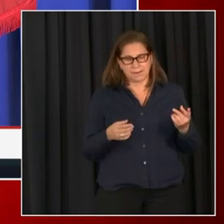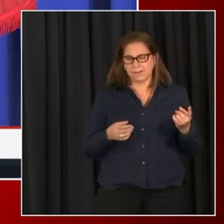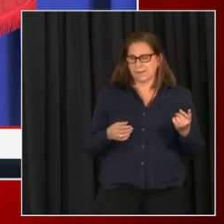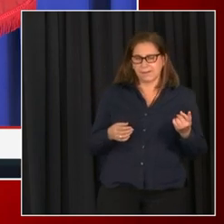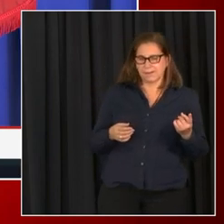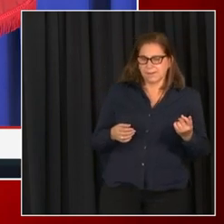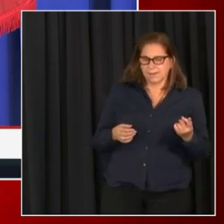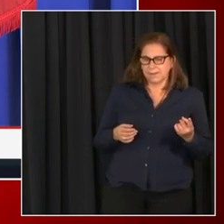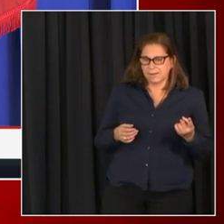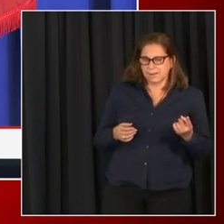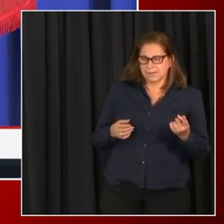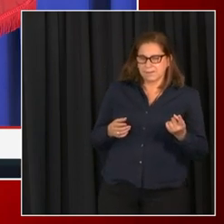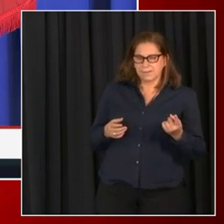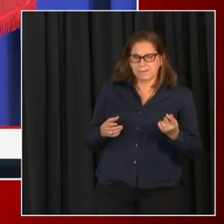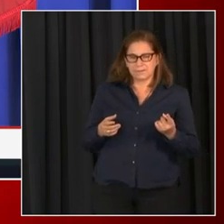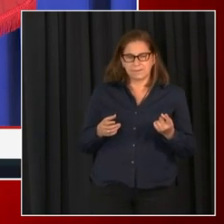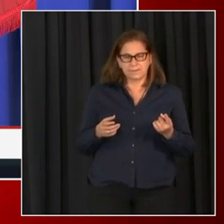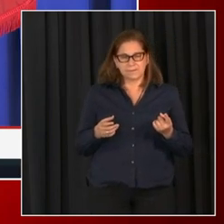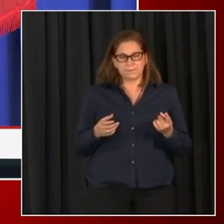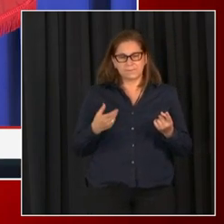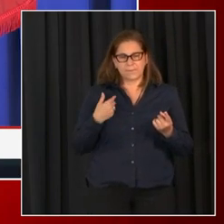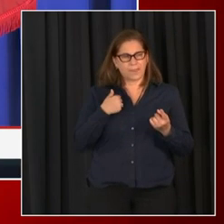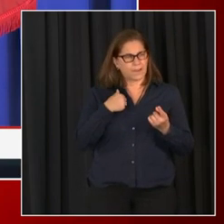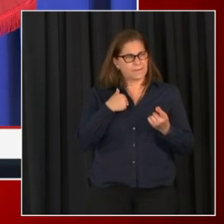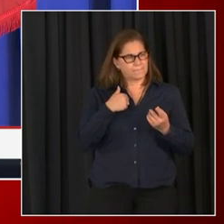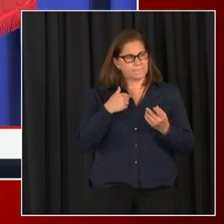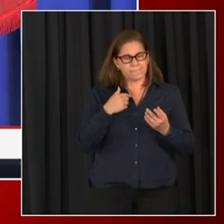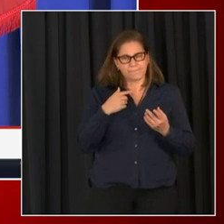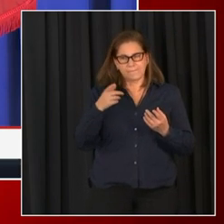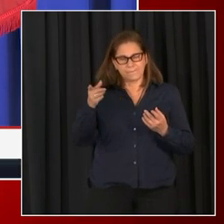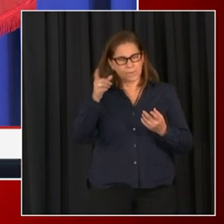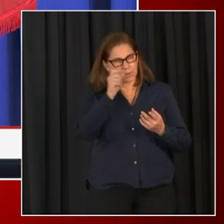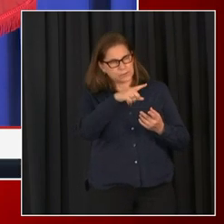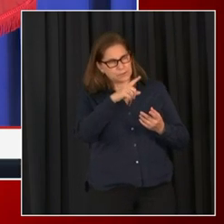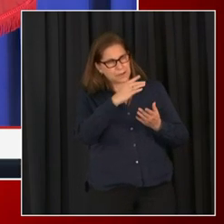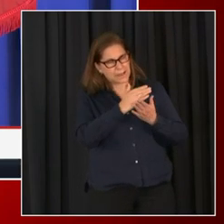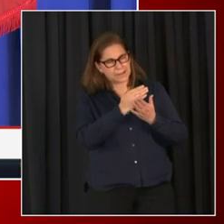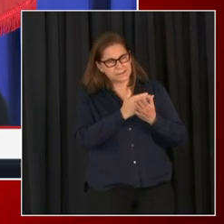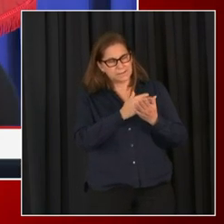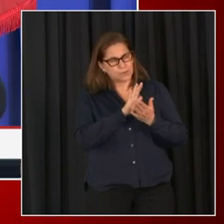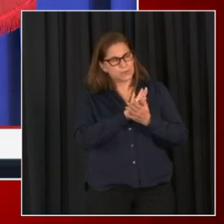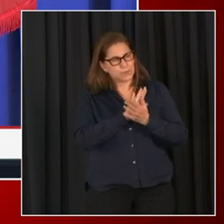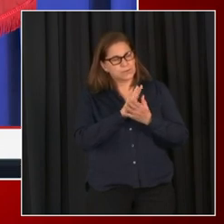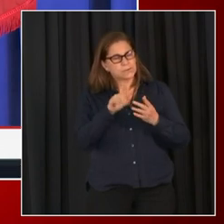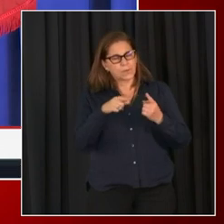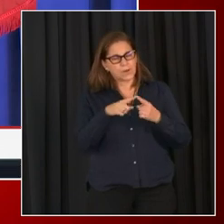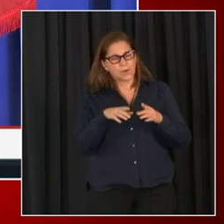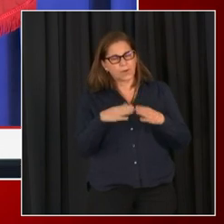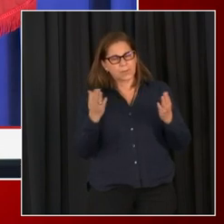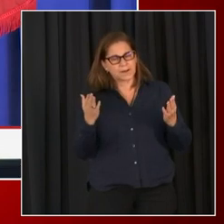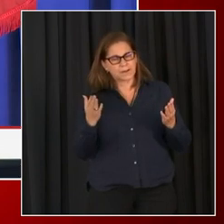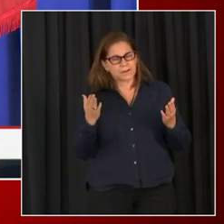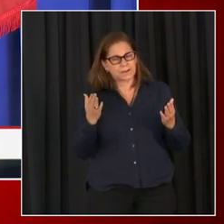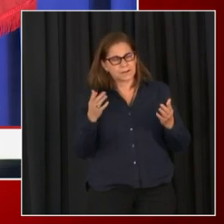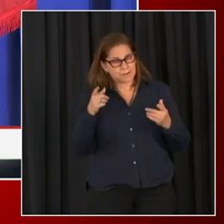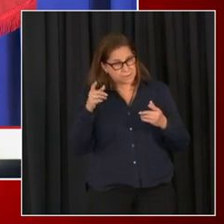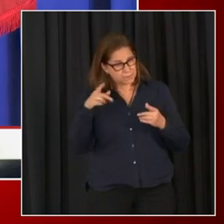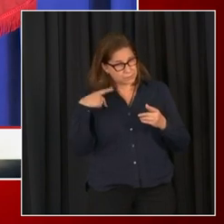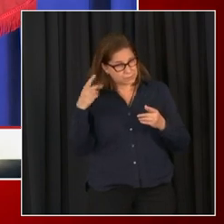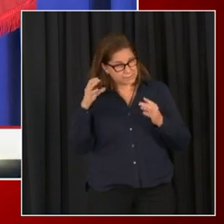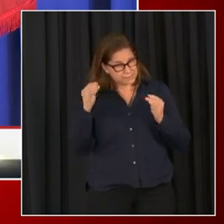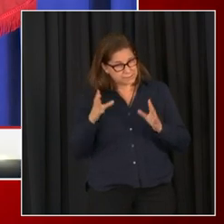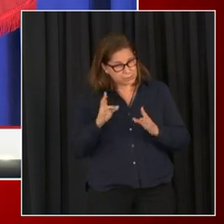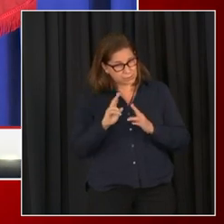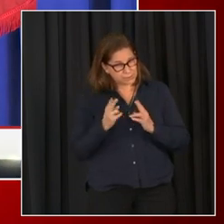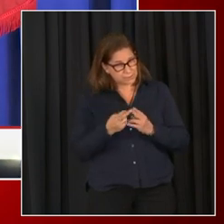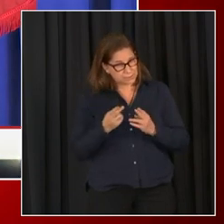think that the Washington Teachers Union and DC Public Schools have had very fruitful conversations over all